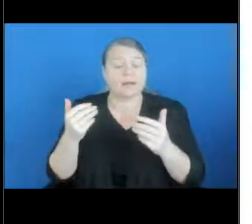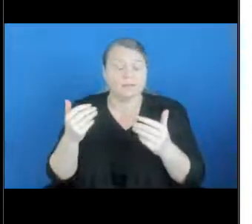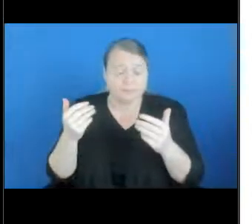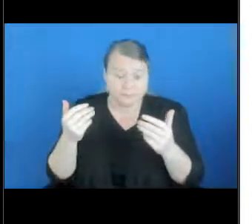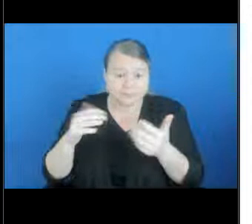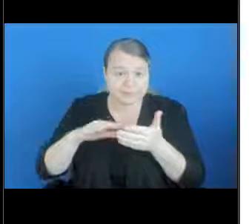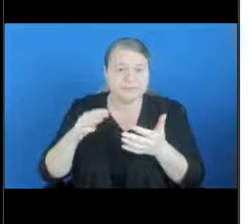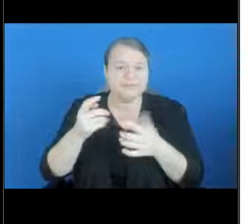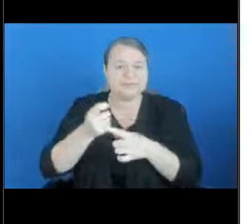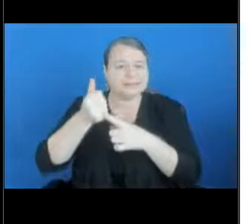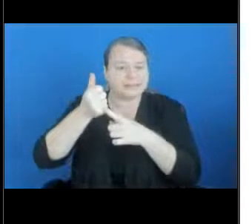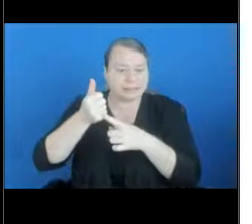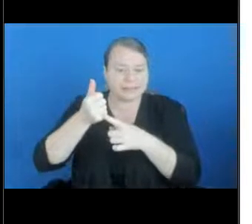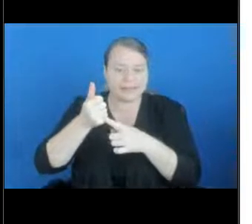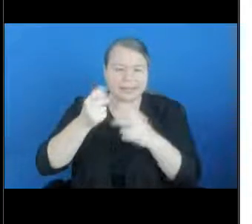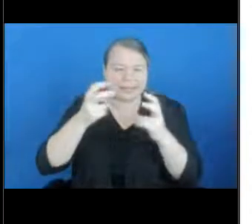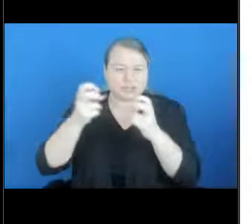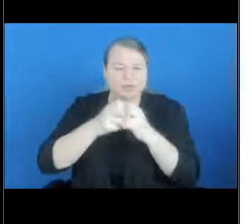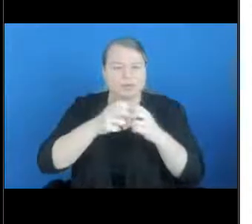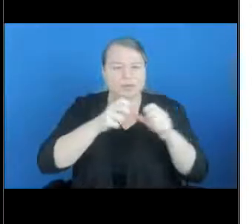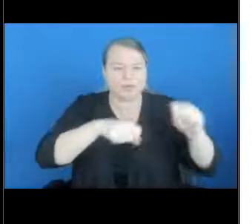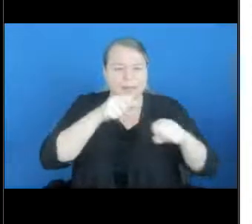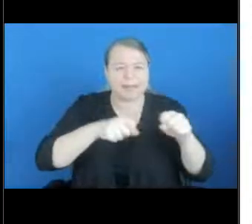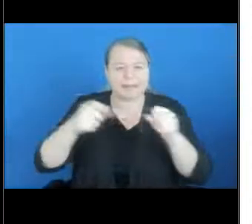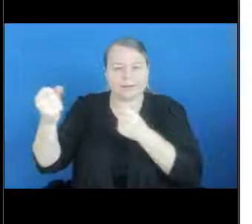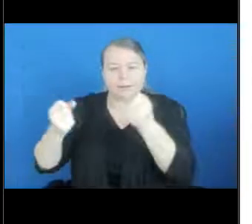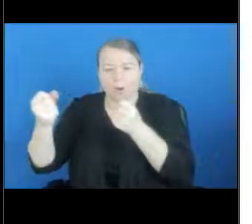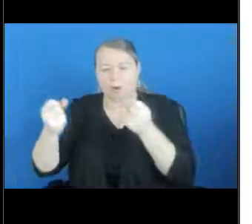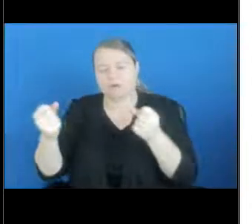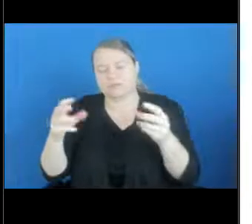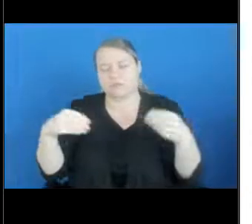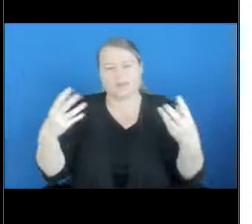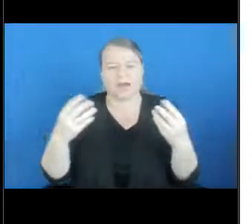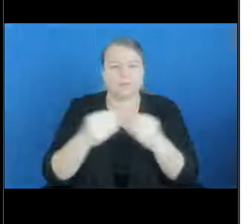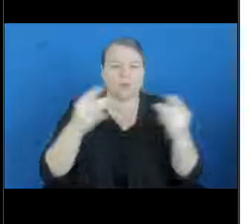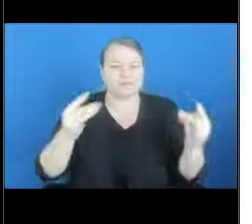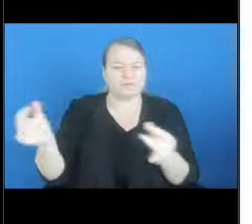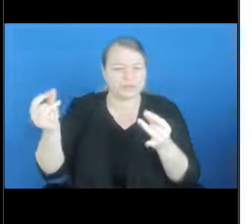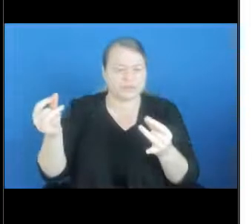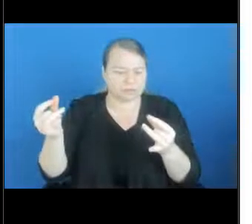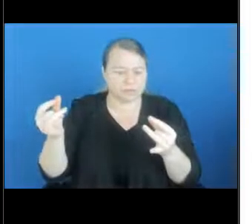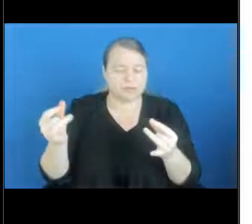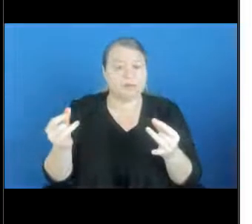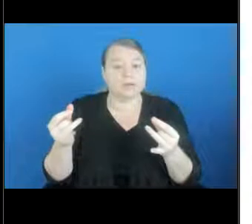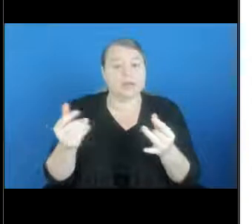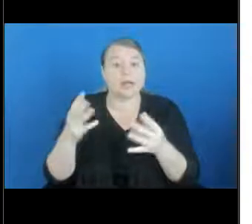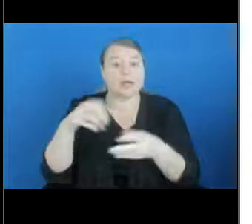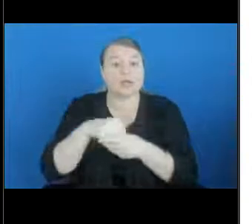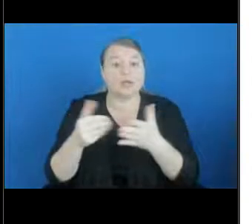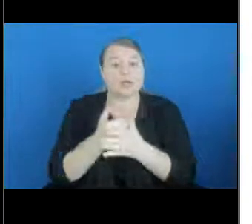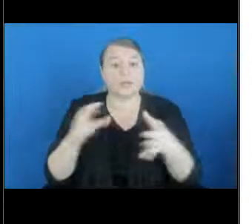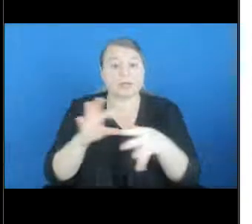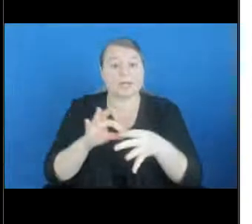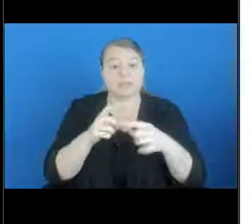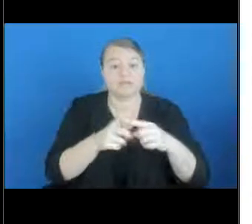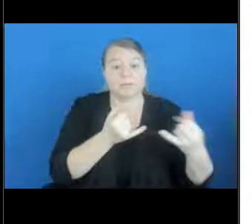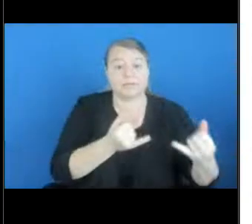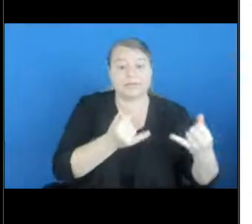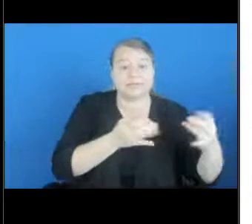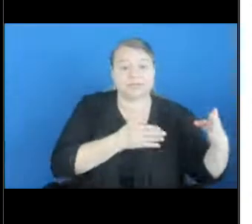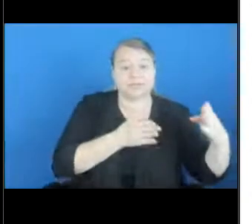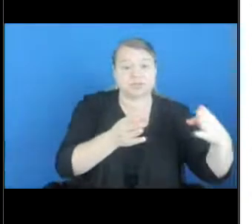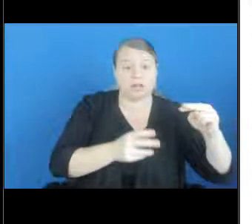bikes or pedestrians, and to provide more efficient operations. Also included is a new connection from the existing trail along the north side